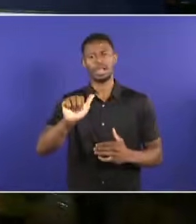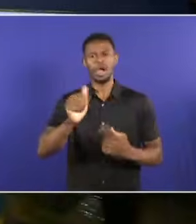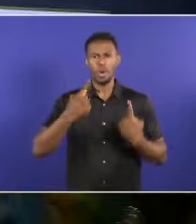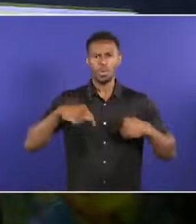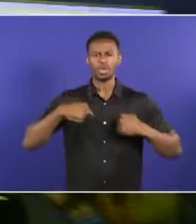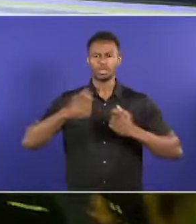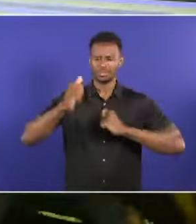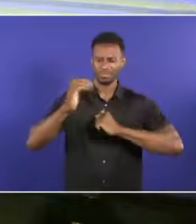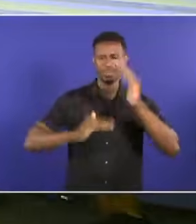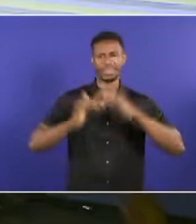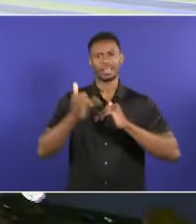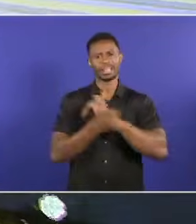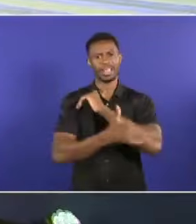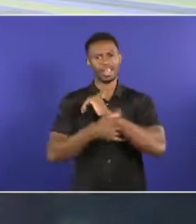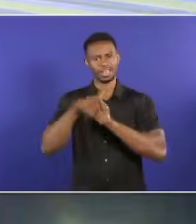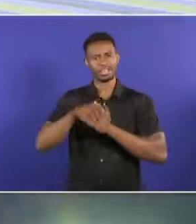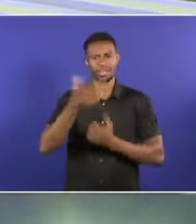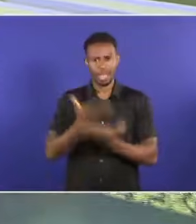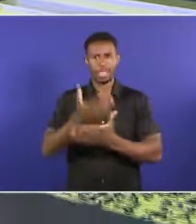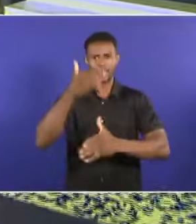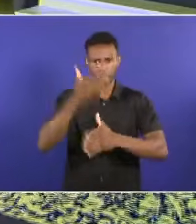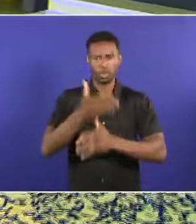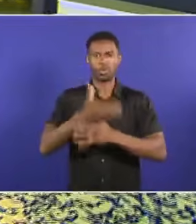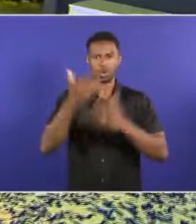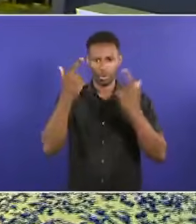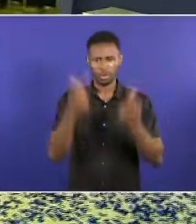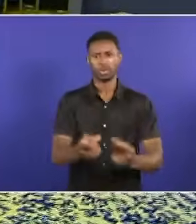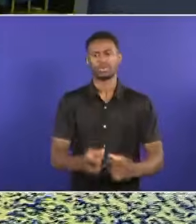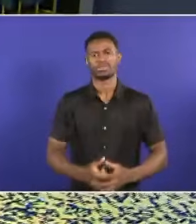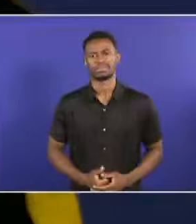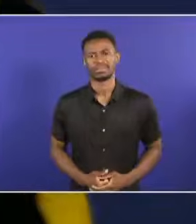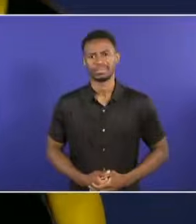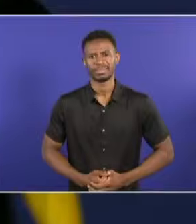Let's build a country that works.